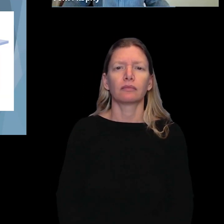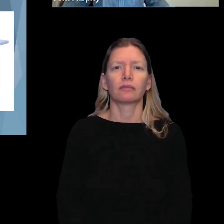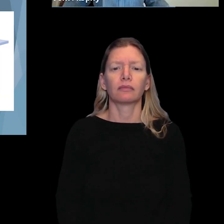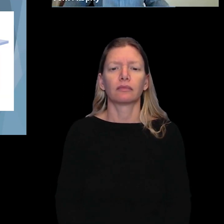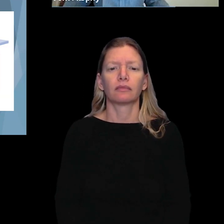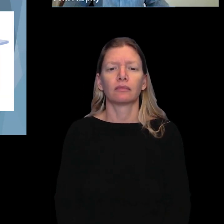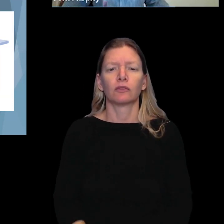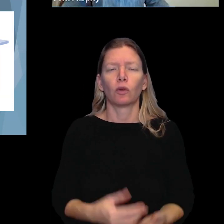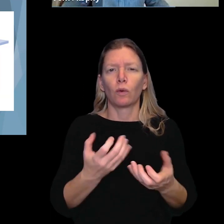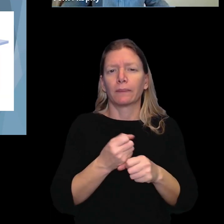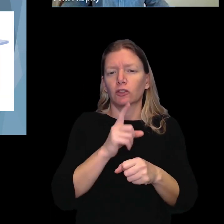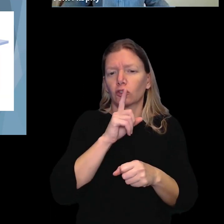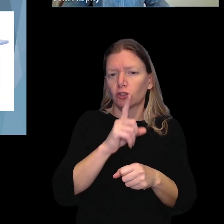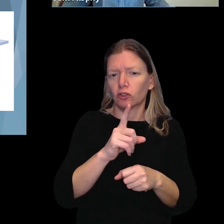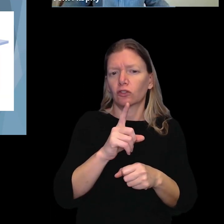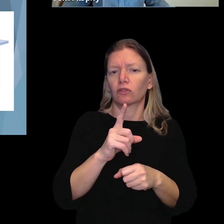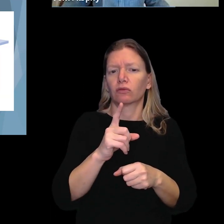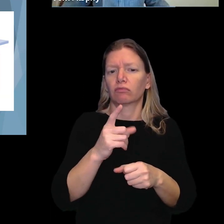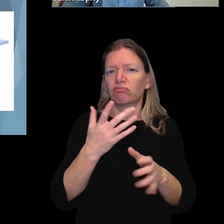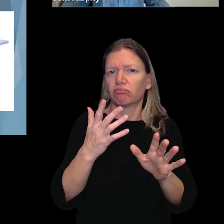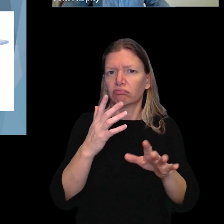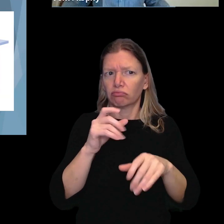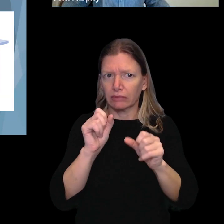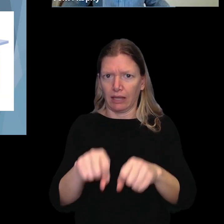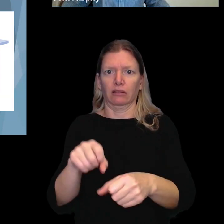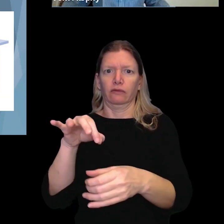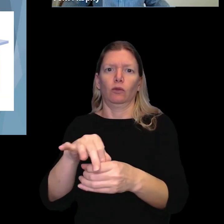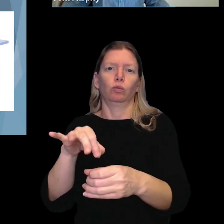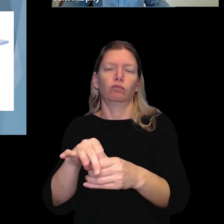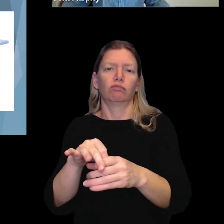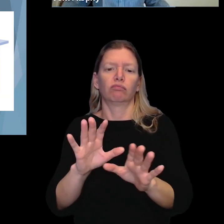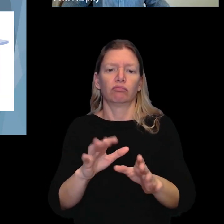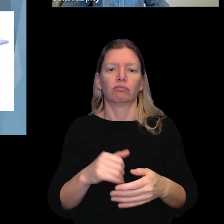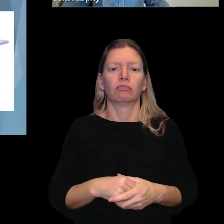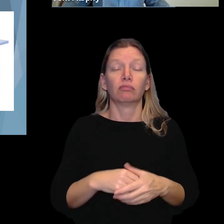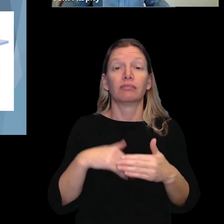other issues that they may encounter in terms of the time that it's going to take to vote.